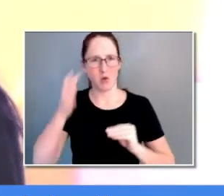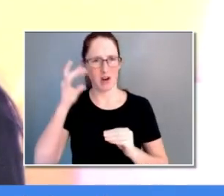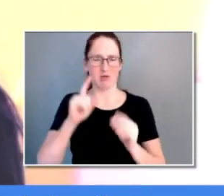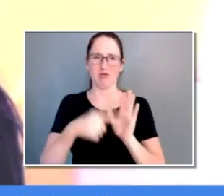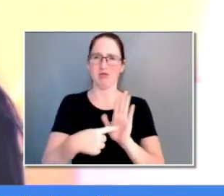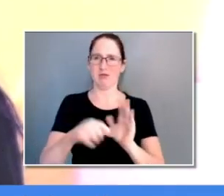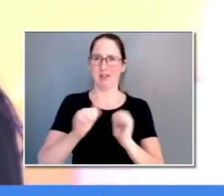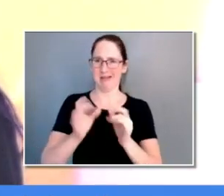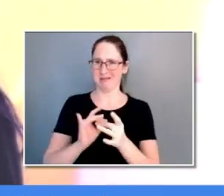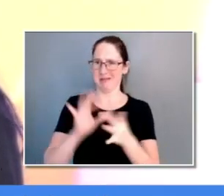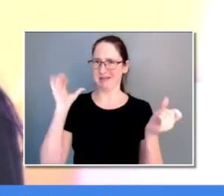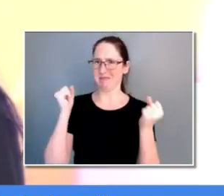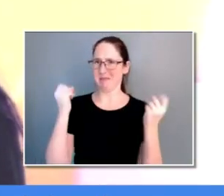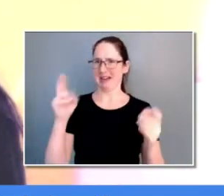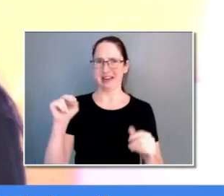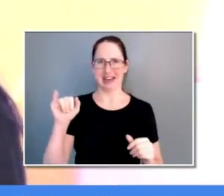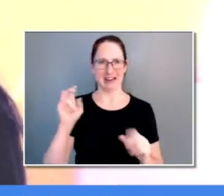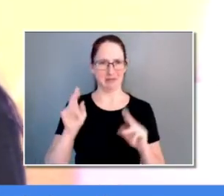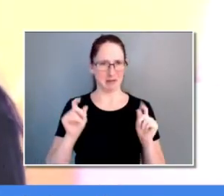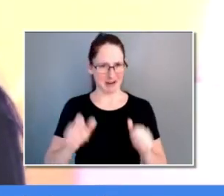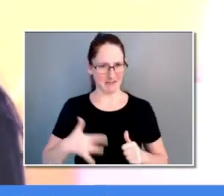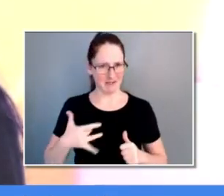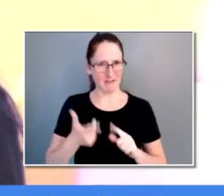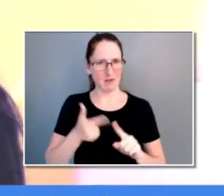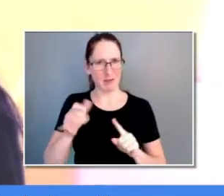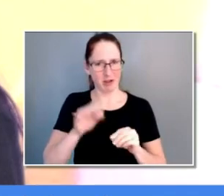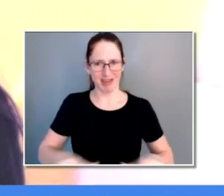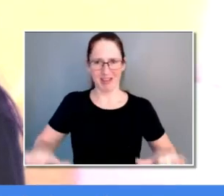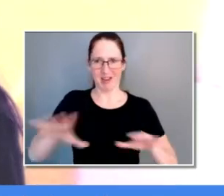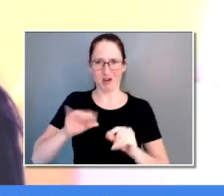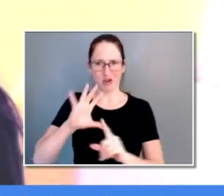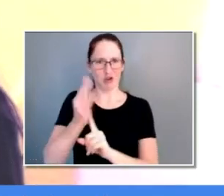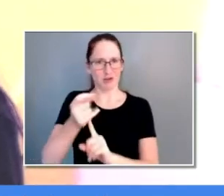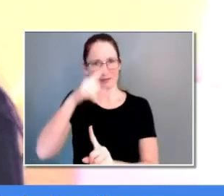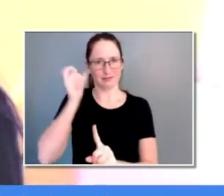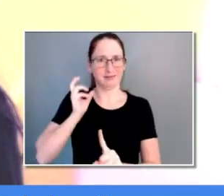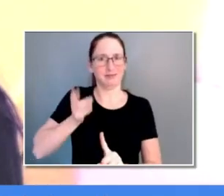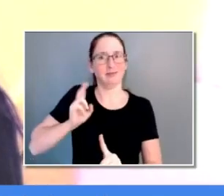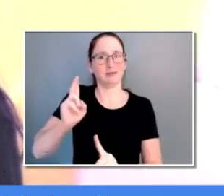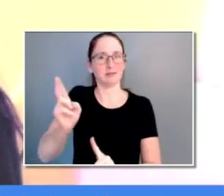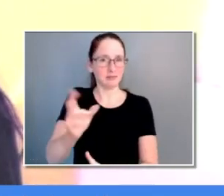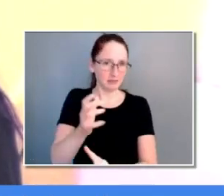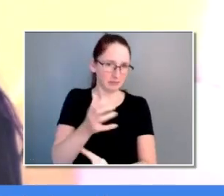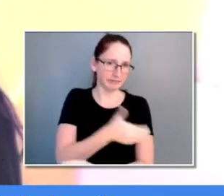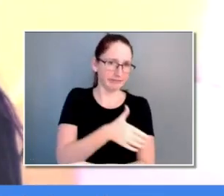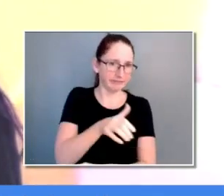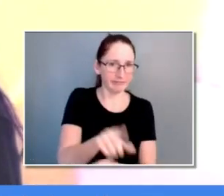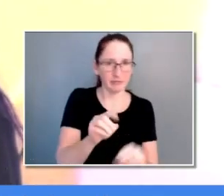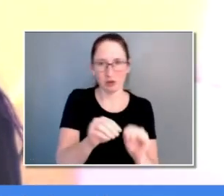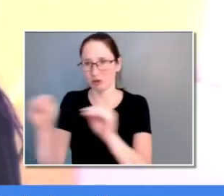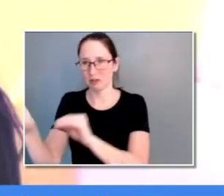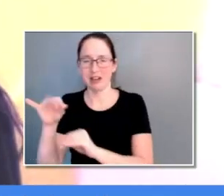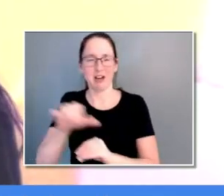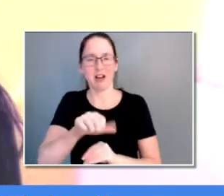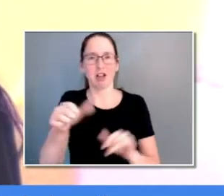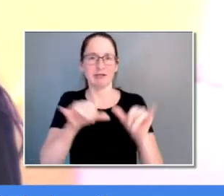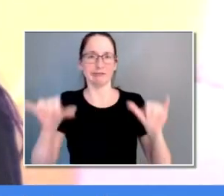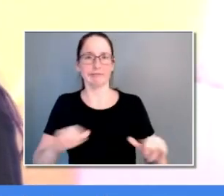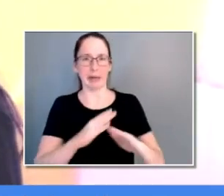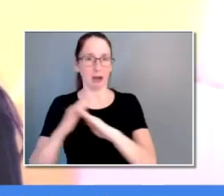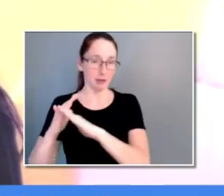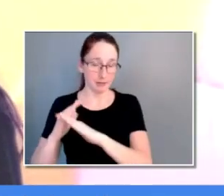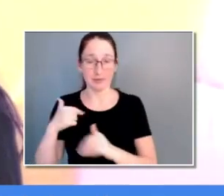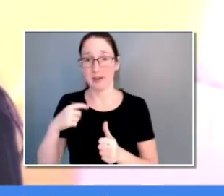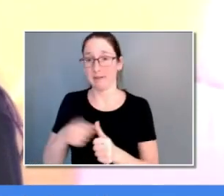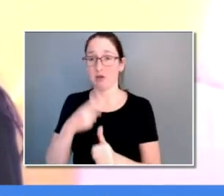disconnected many Native people can feel from their land and culture due to historical forced relocations and other systemic barriers. When I first